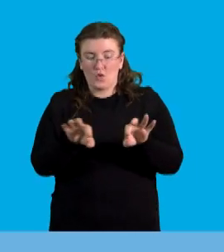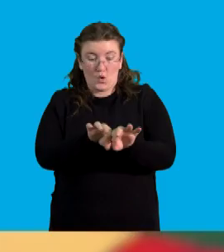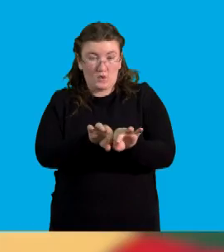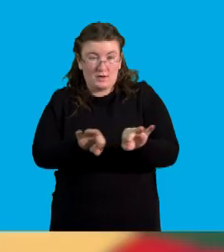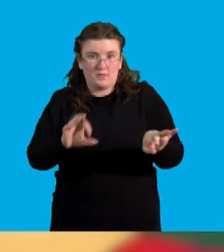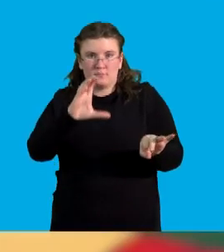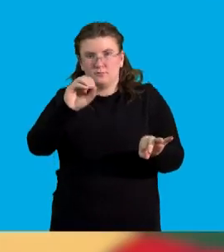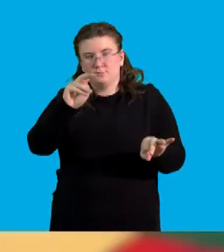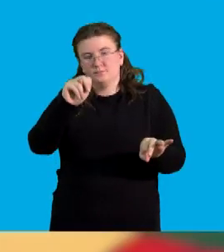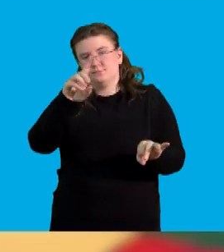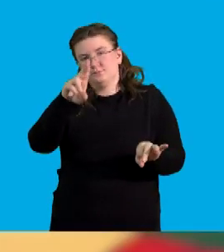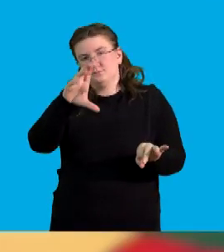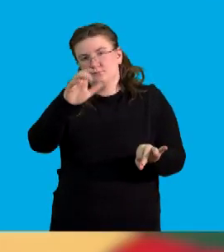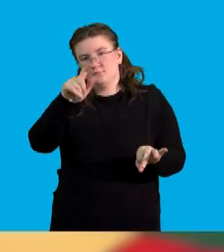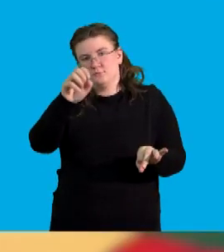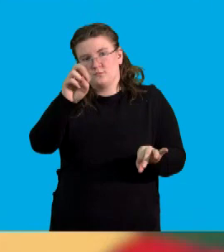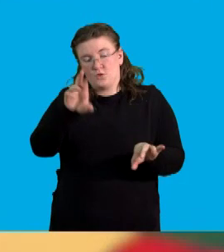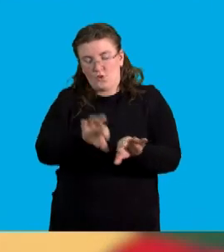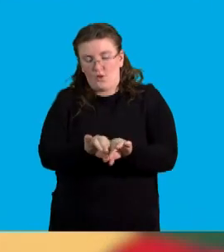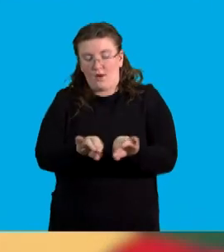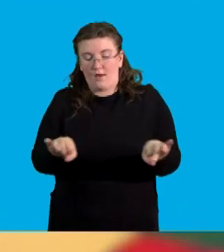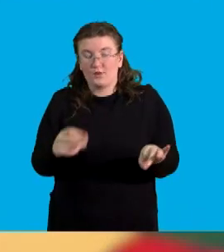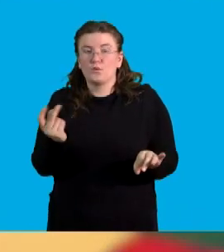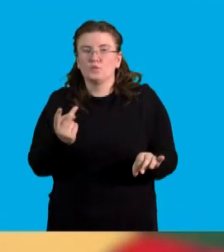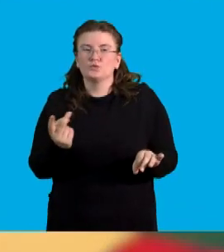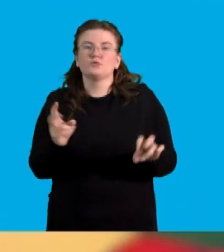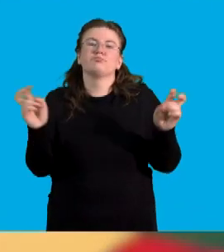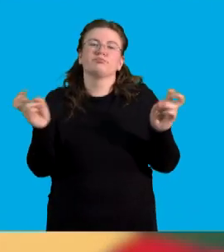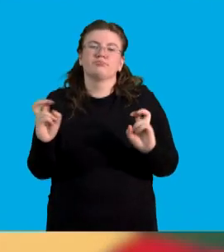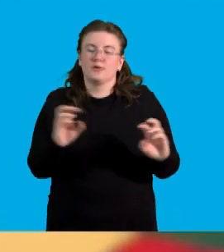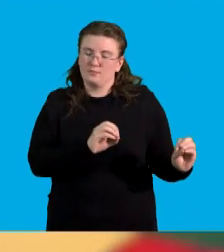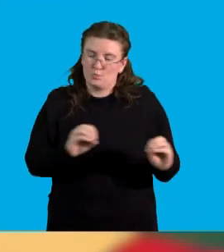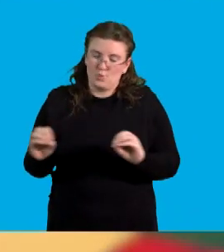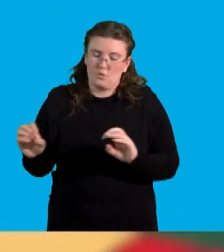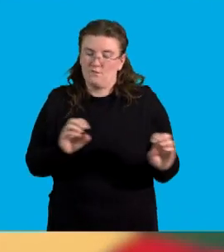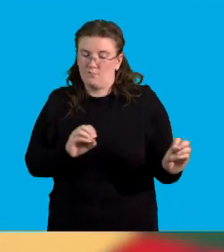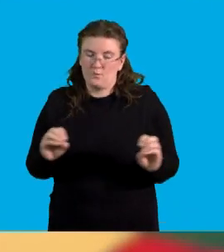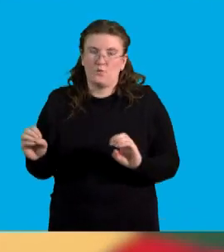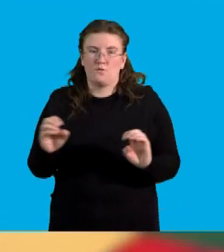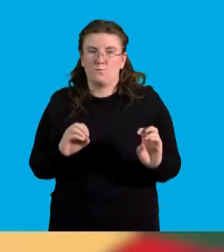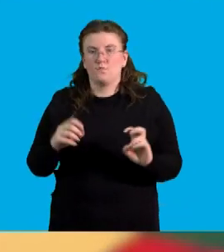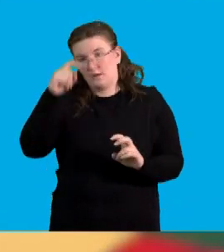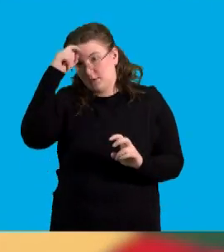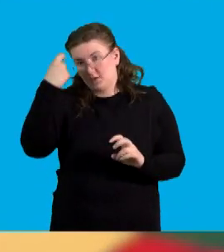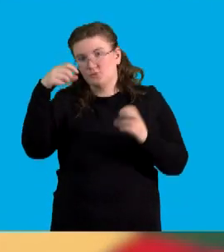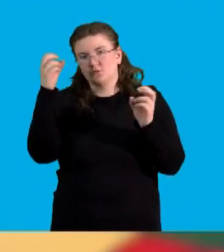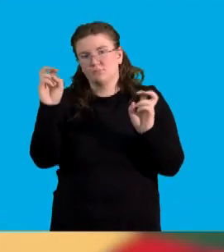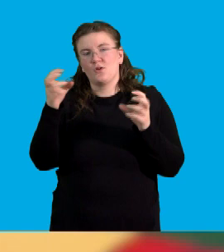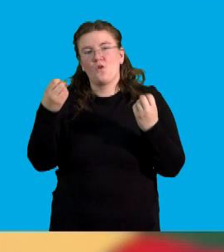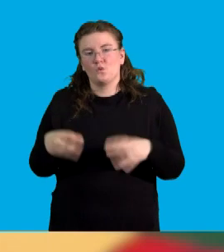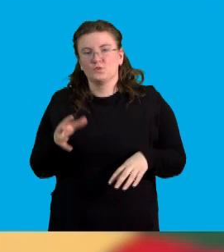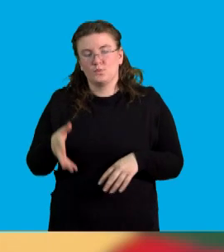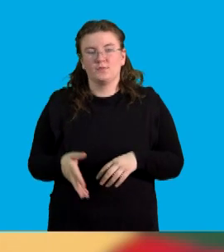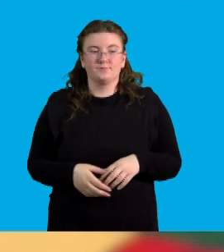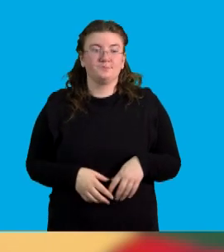the conductor and that particular flow of current as it is moving from one point to the other. Now, question